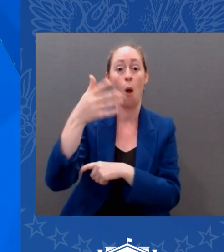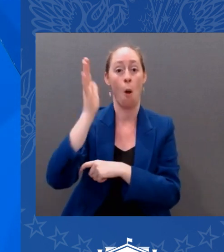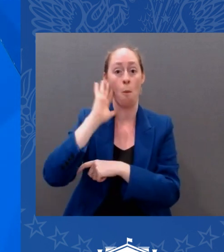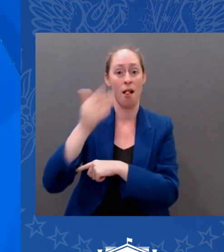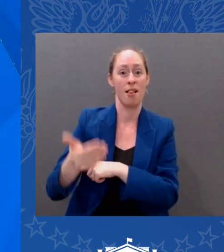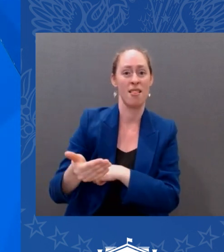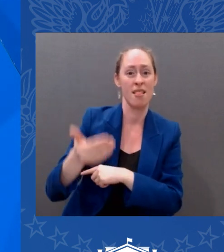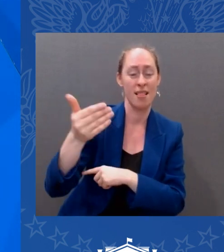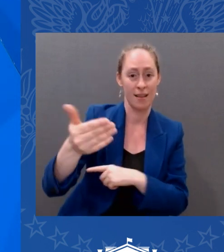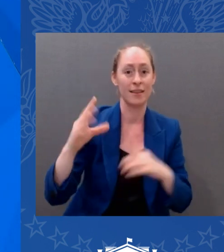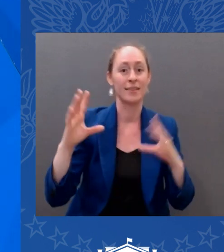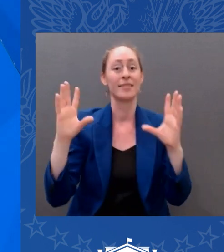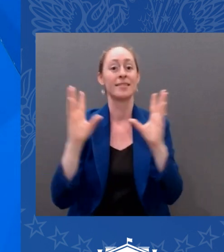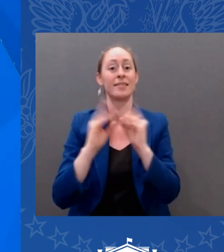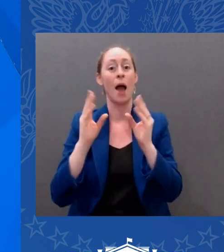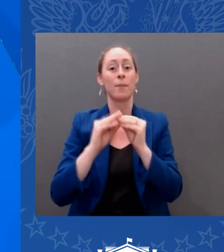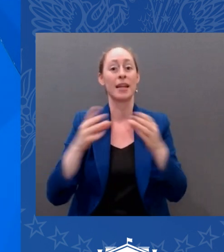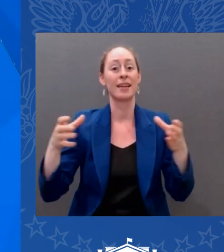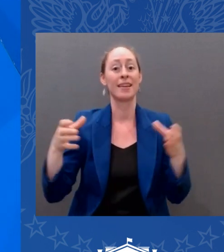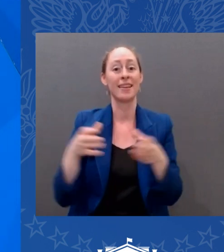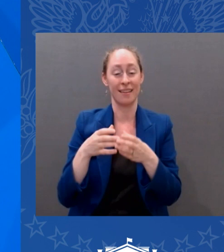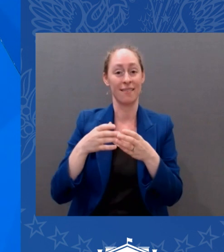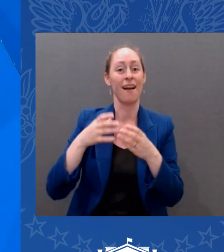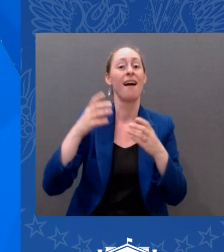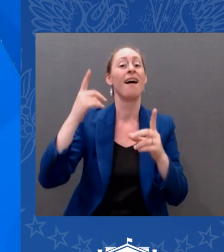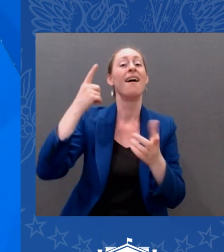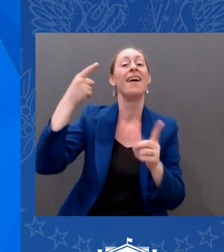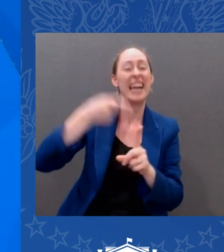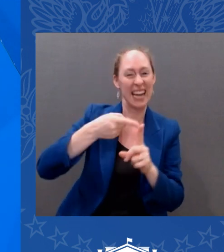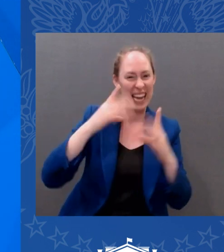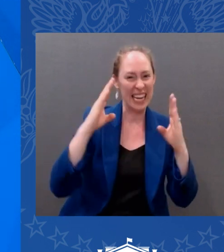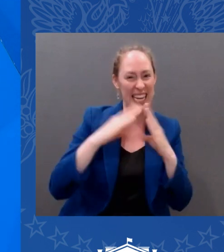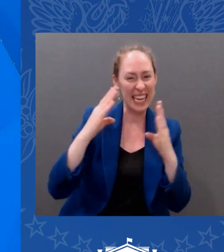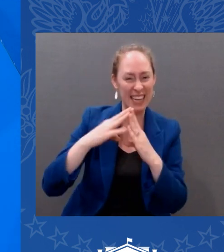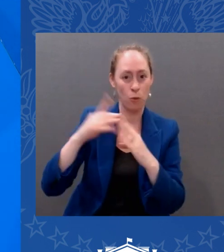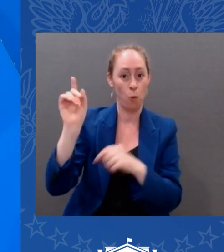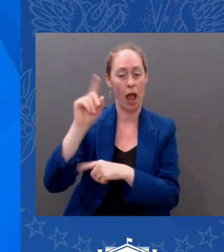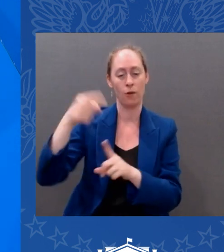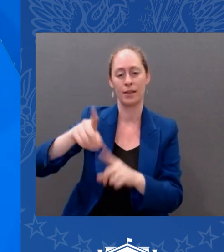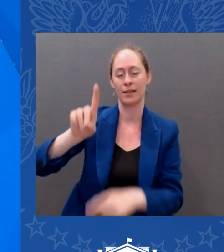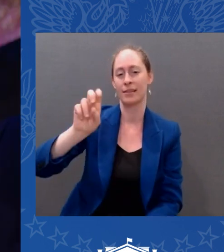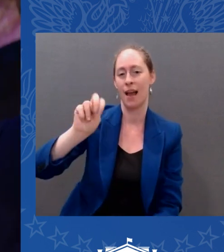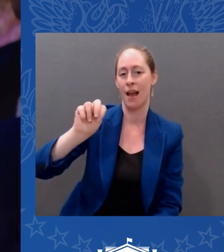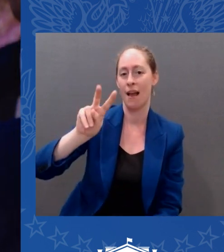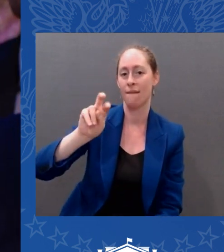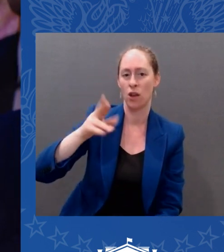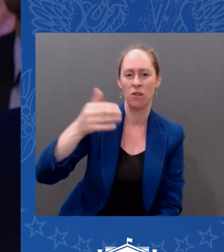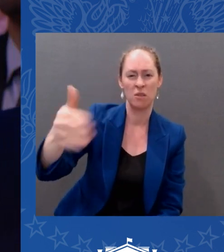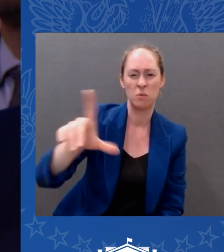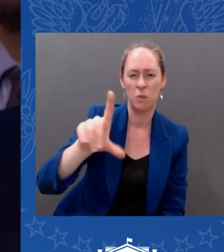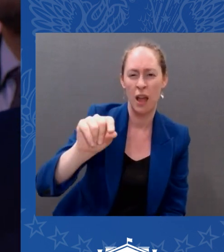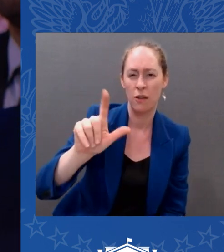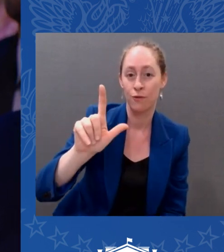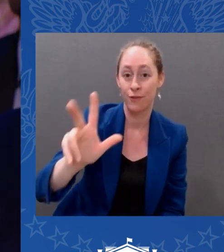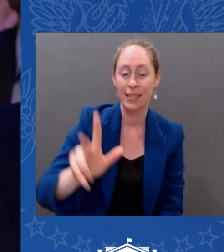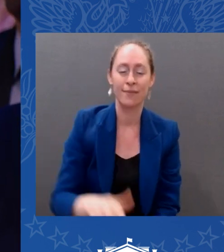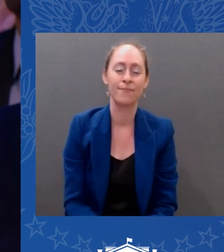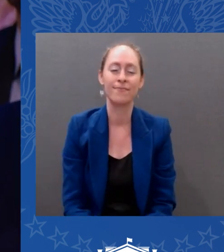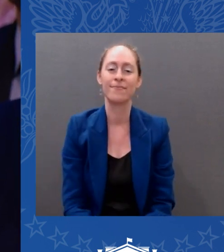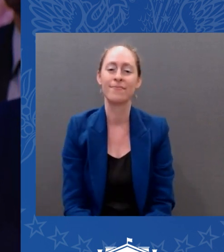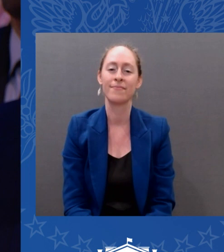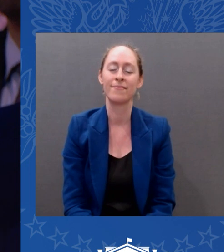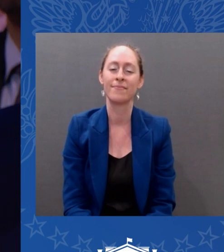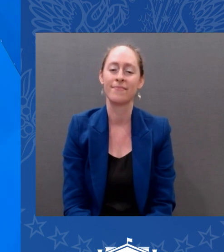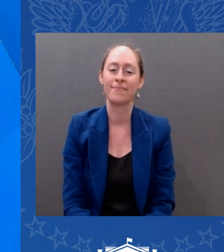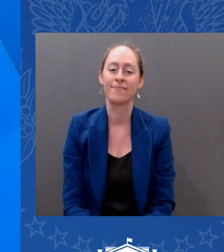2023. Earlier today, we announced a new America Health Corps with 50,000 public health